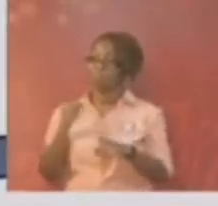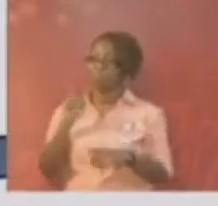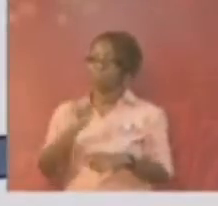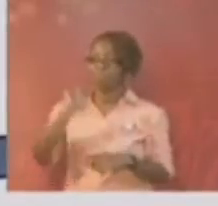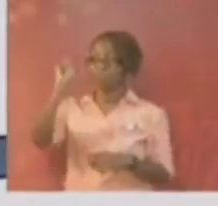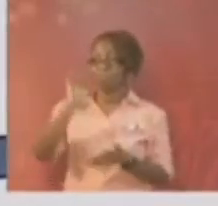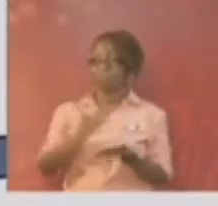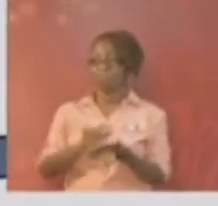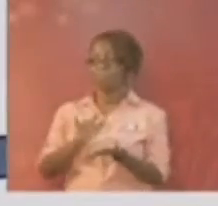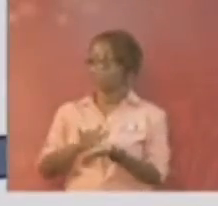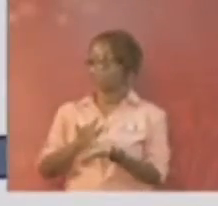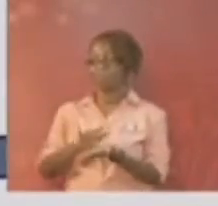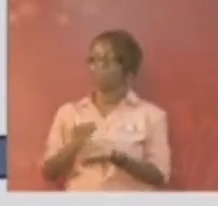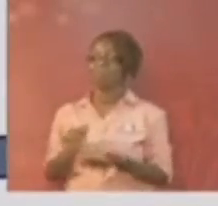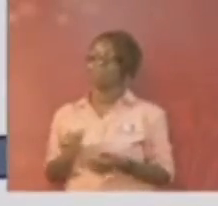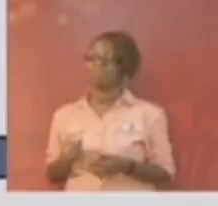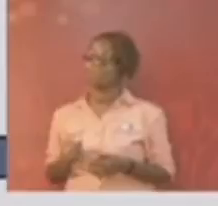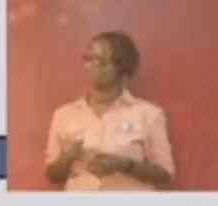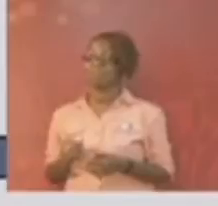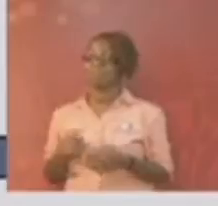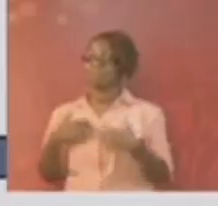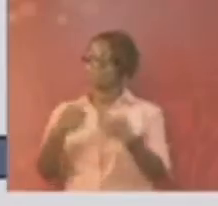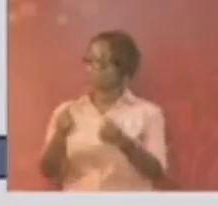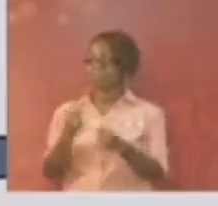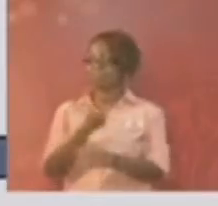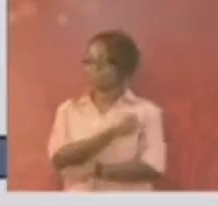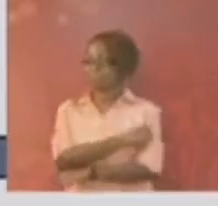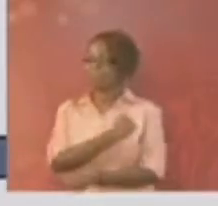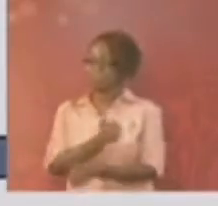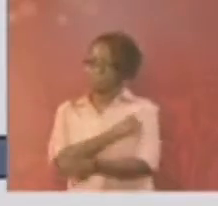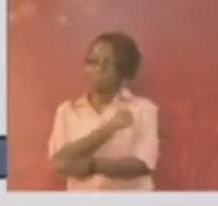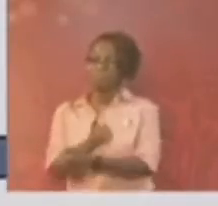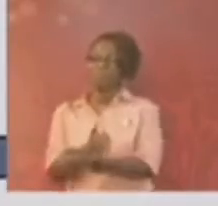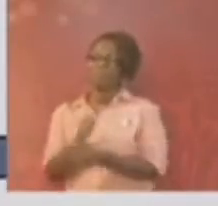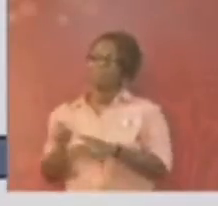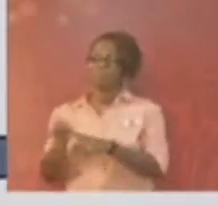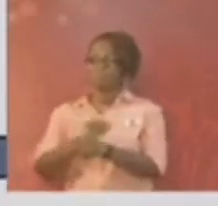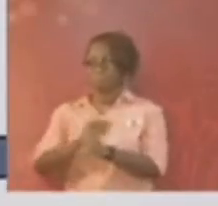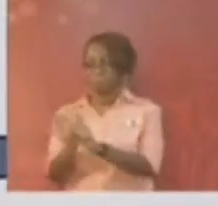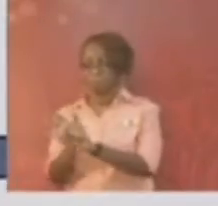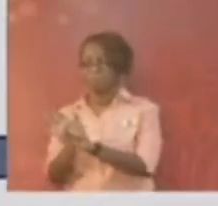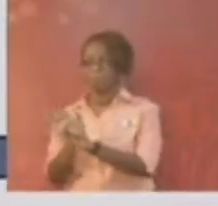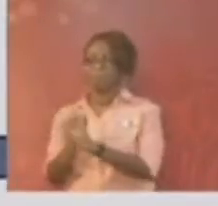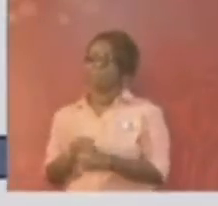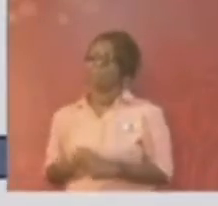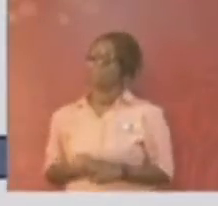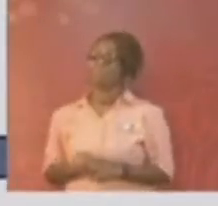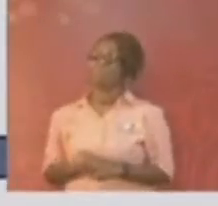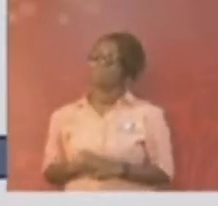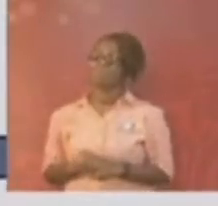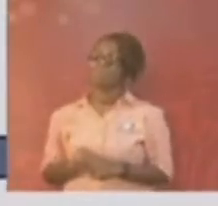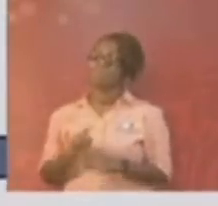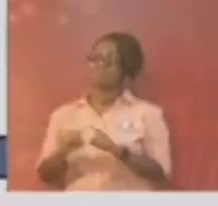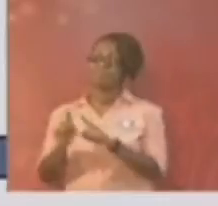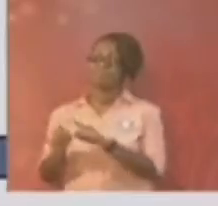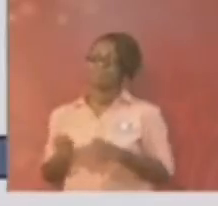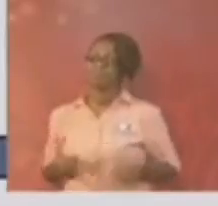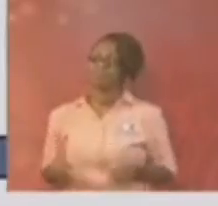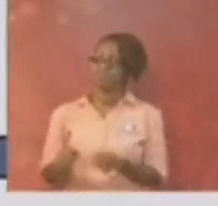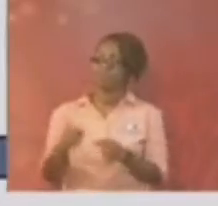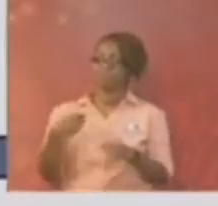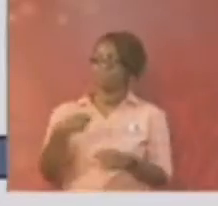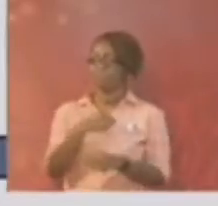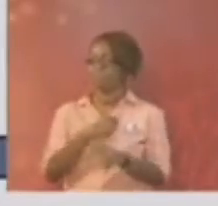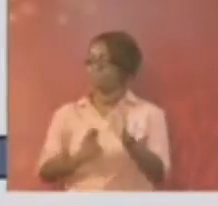context of the COVID-19 pandemic and the strategies that we have developed to